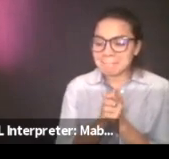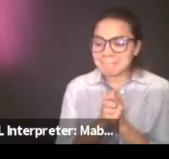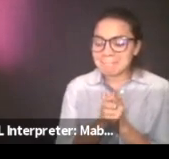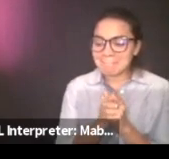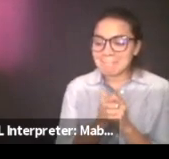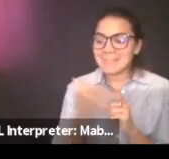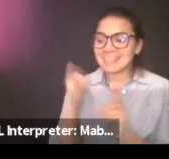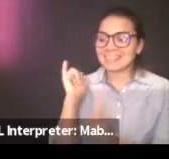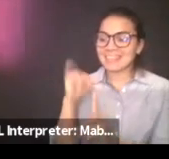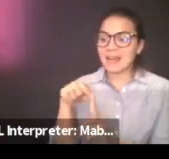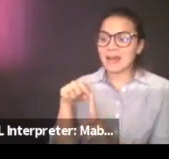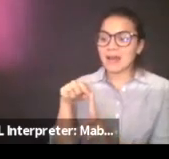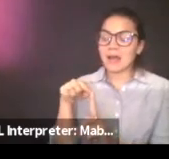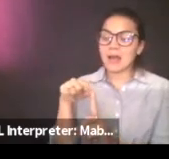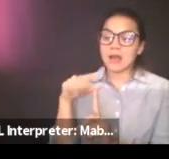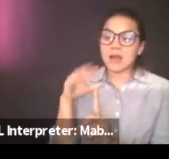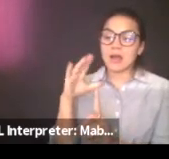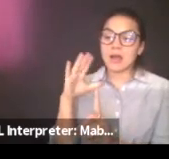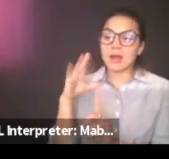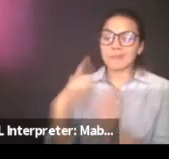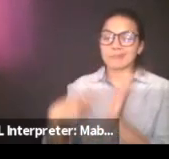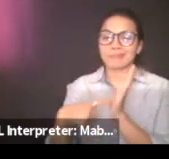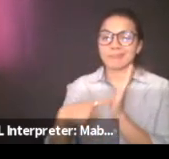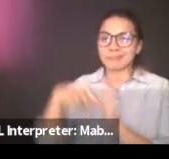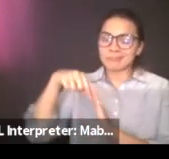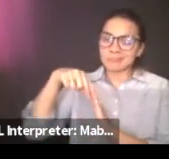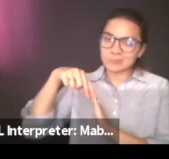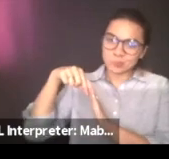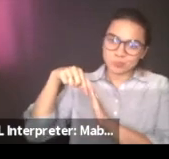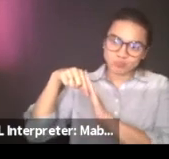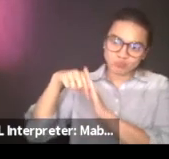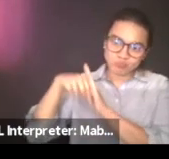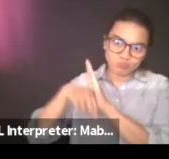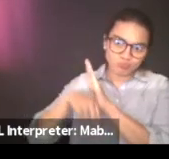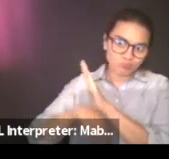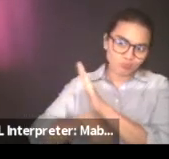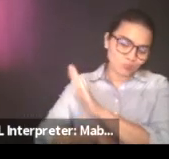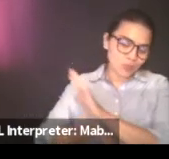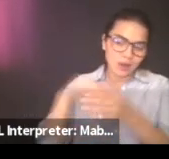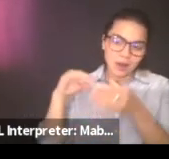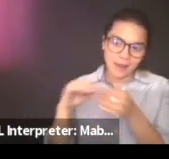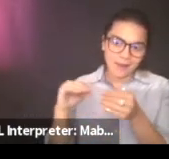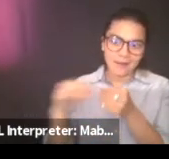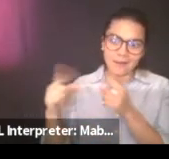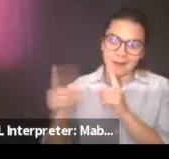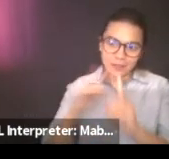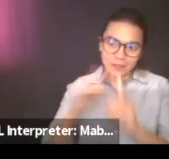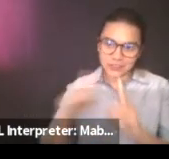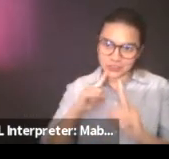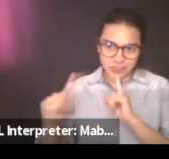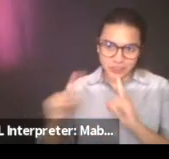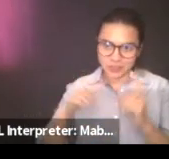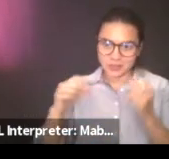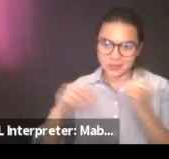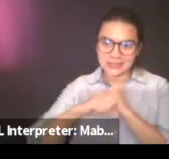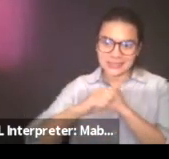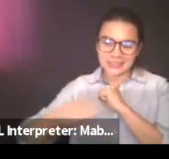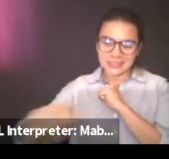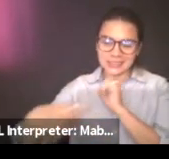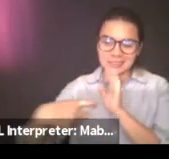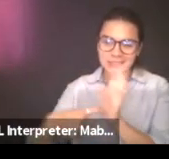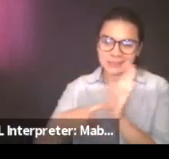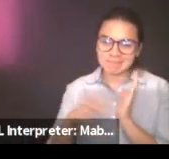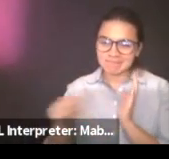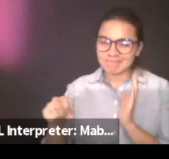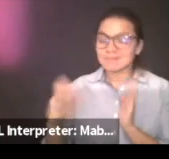a deep conversation. And I've worked with organizations recently. So historically, restorative justice has